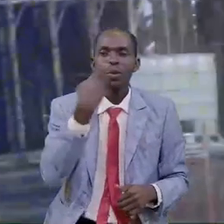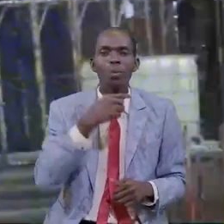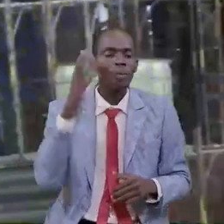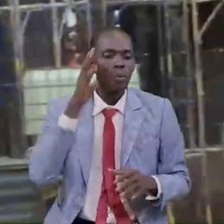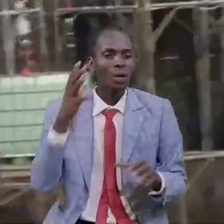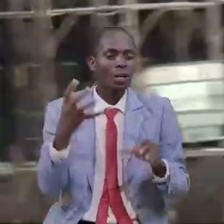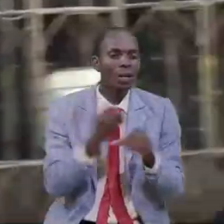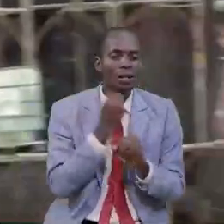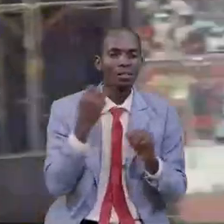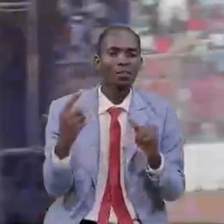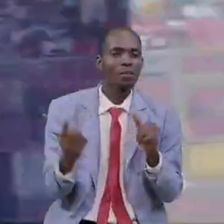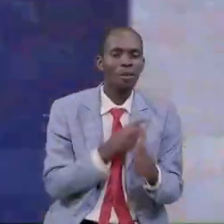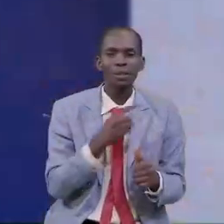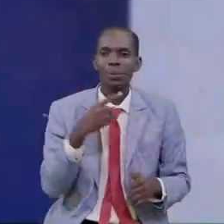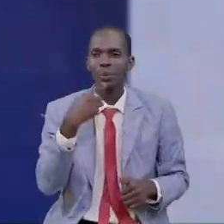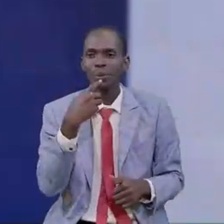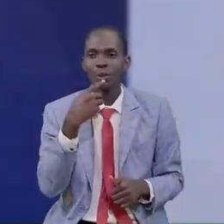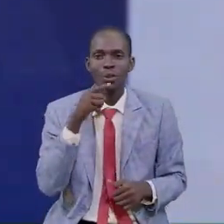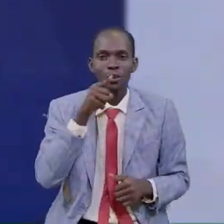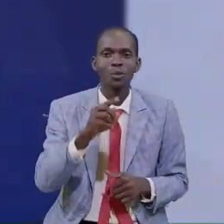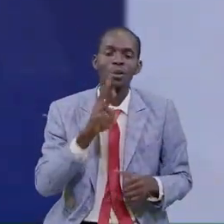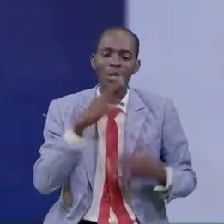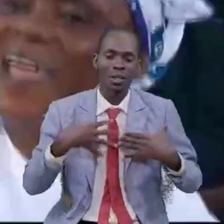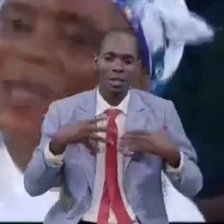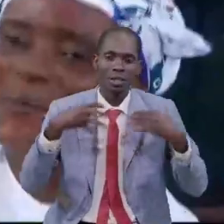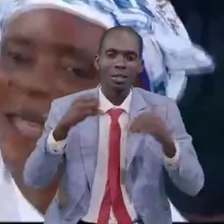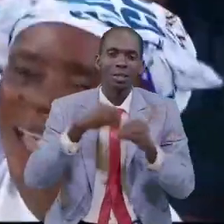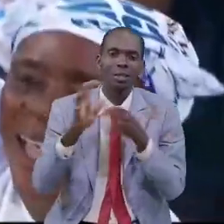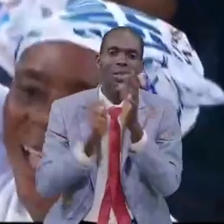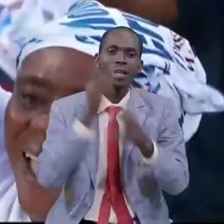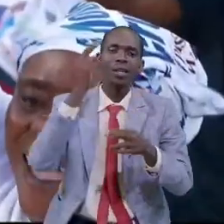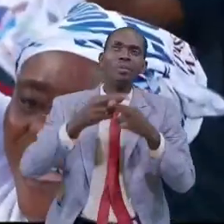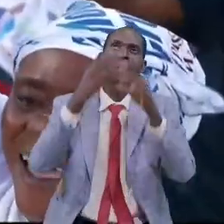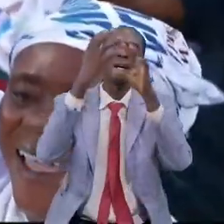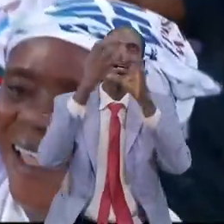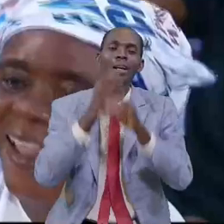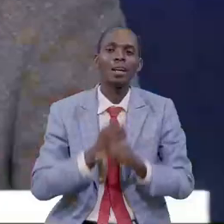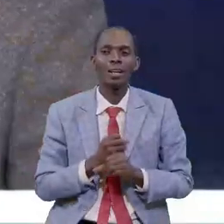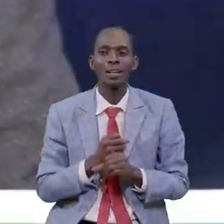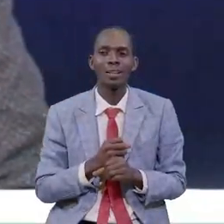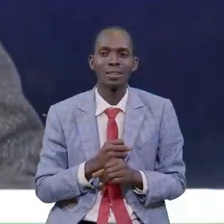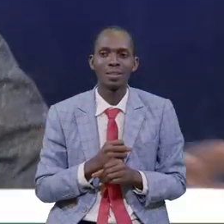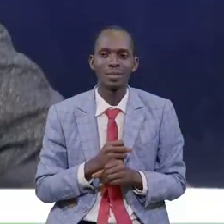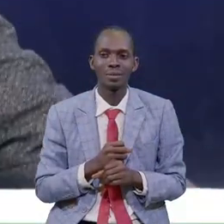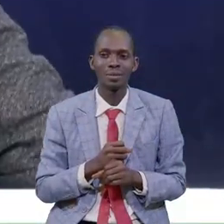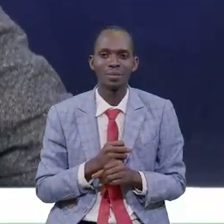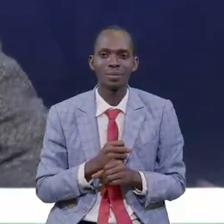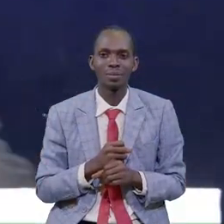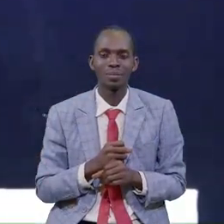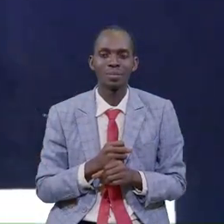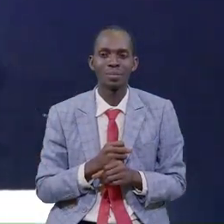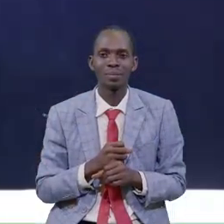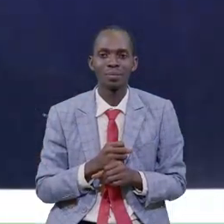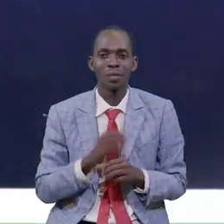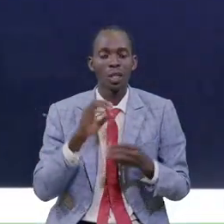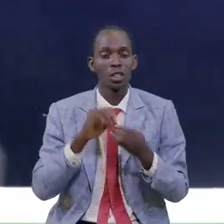son miracle? You are healed in Jesus' name. Vous êtes guéri au nom de Jésus. We're looking at number two. Voyons la deuxième